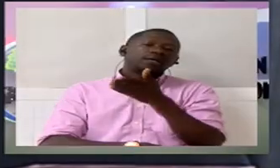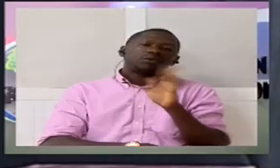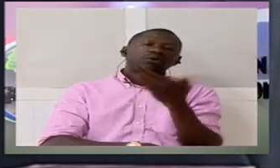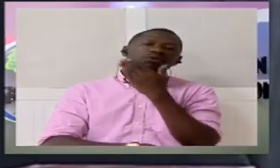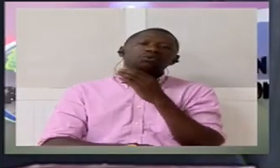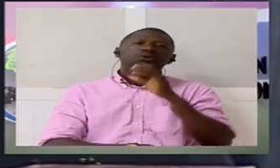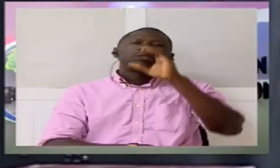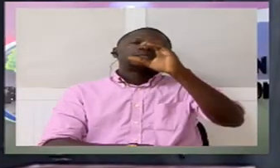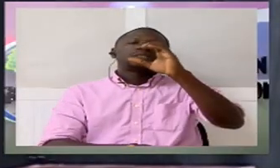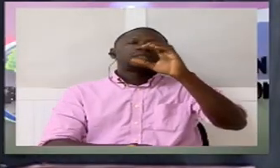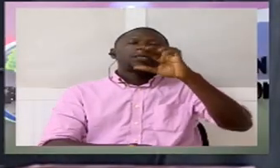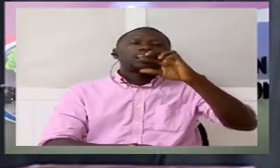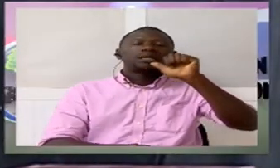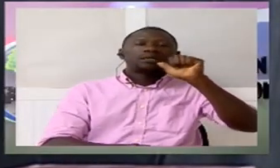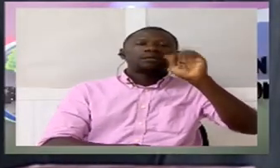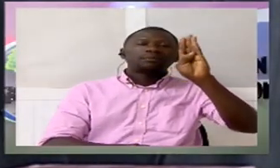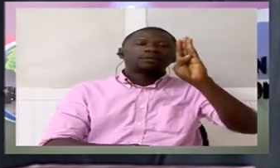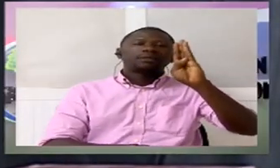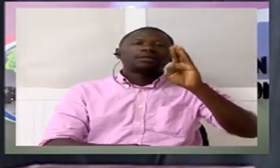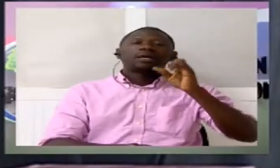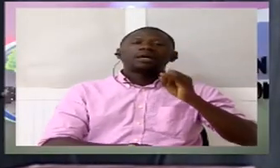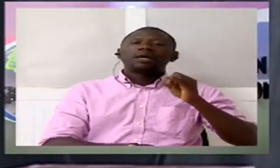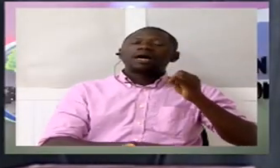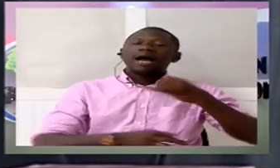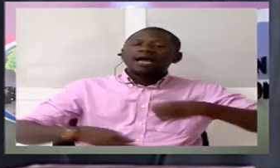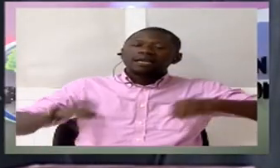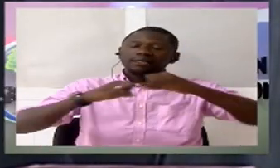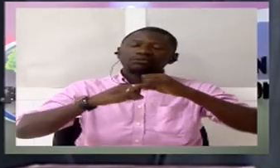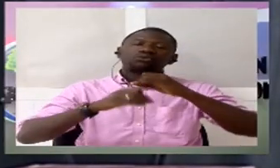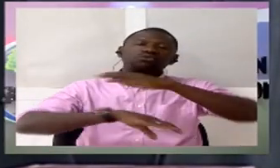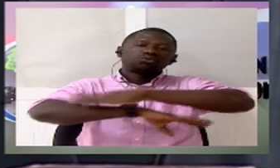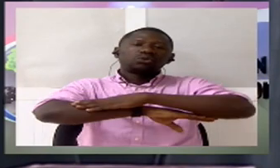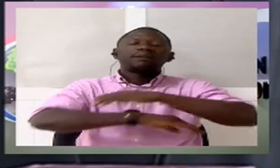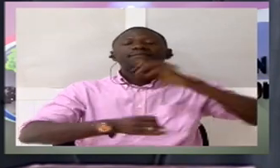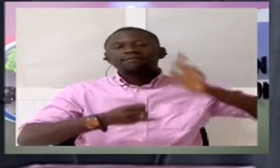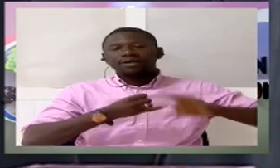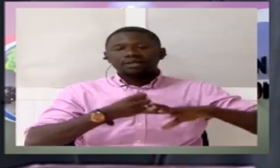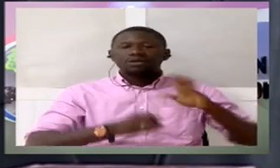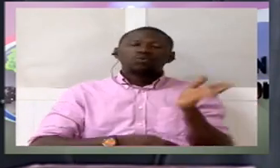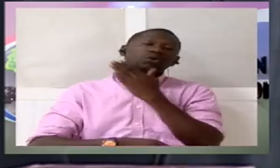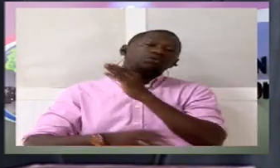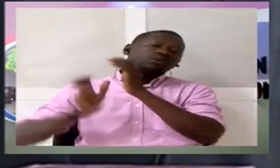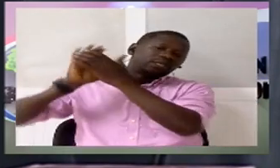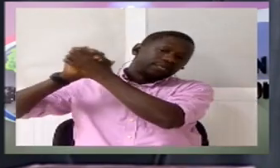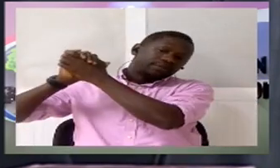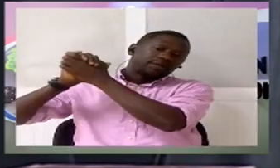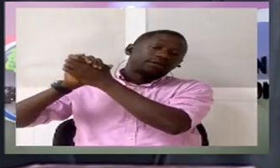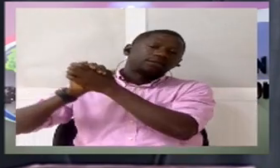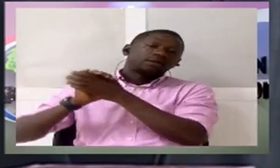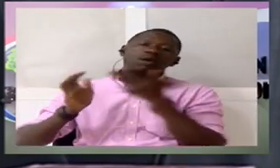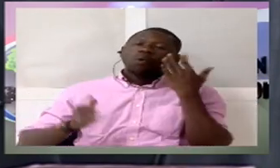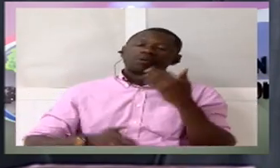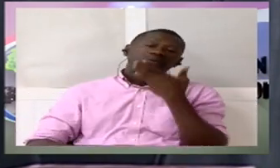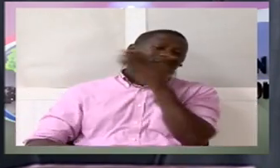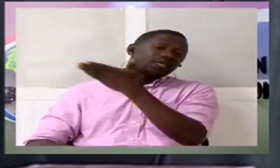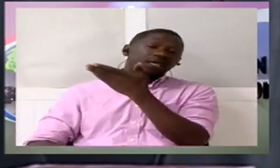And finally, at Atata Libya. And finally, he went to Libya. Birabe Libya Benu University to because I